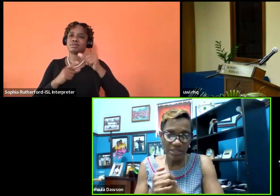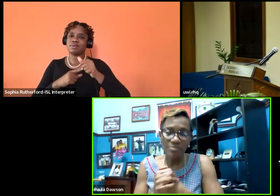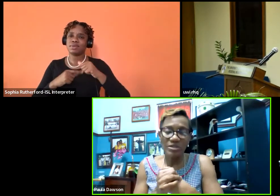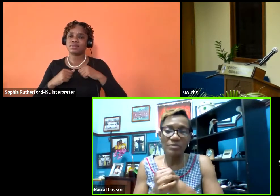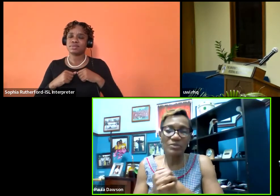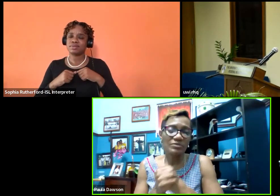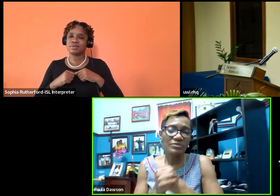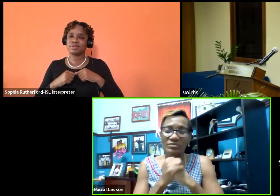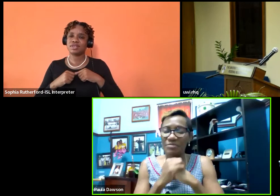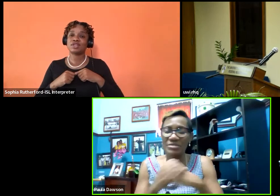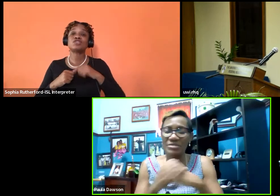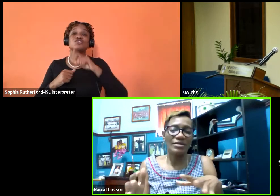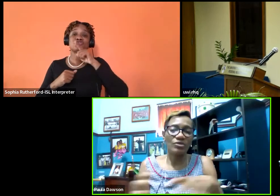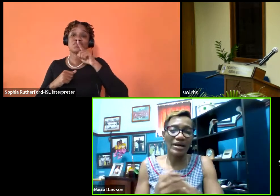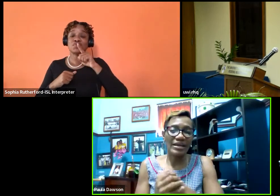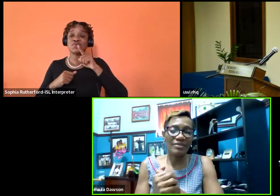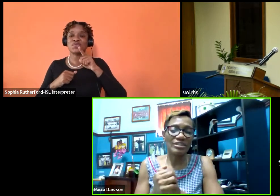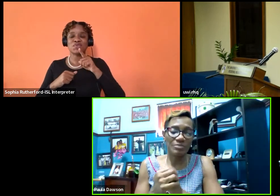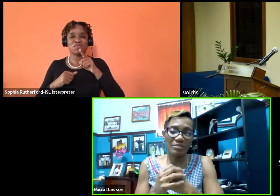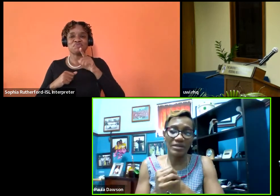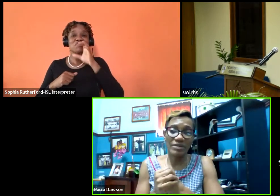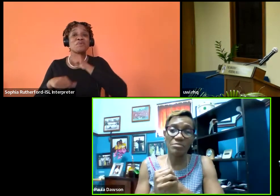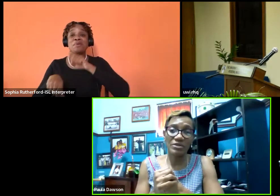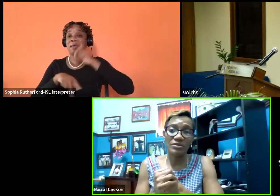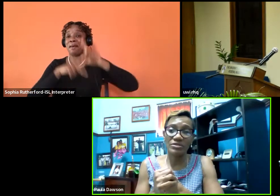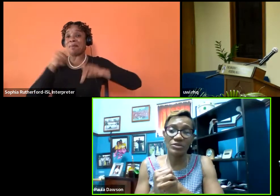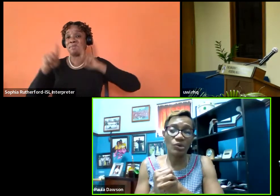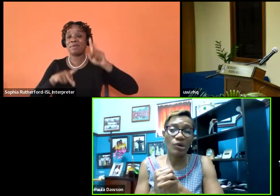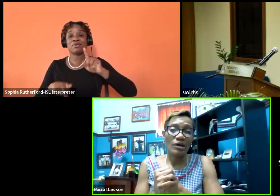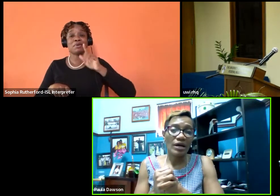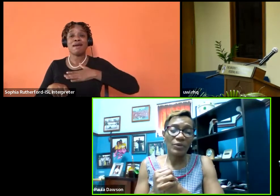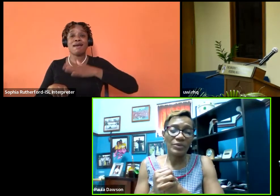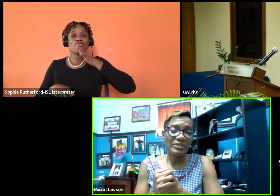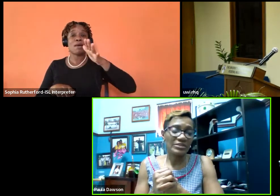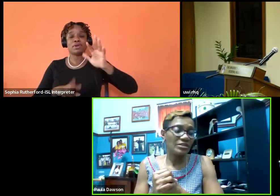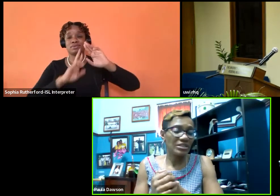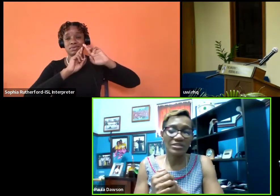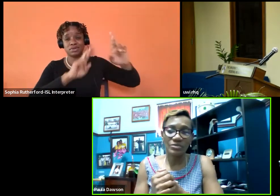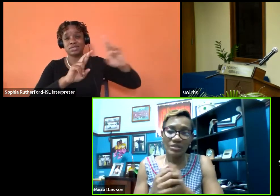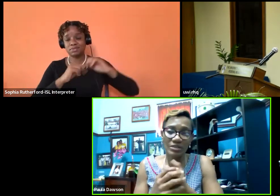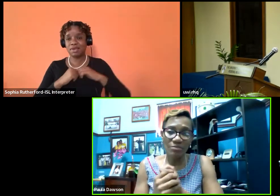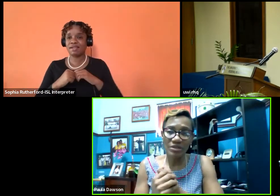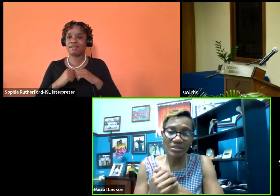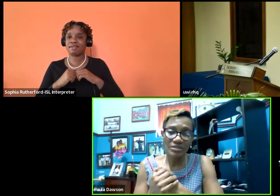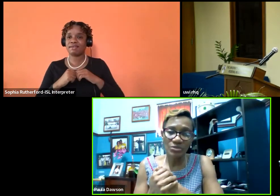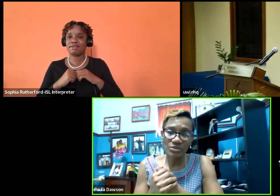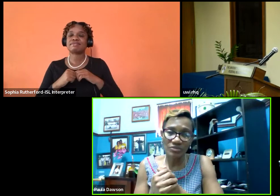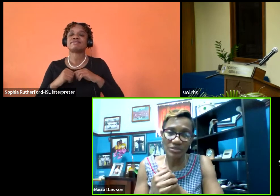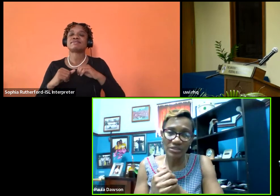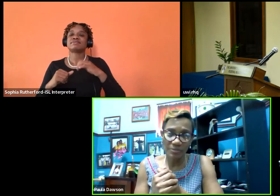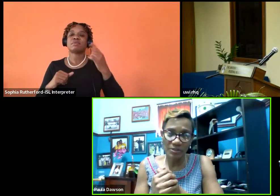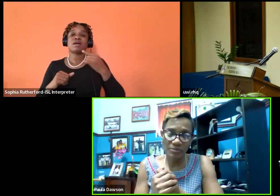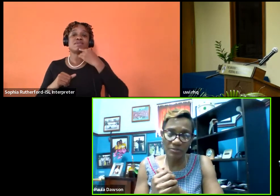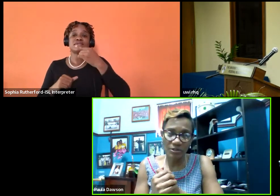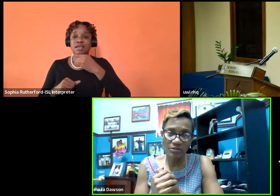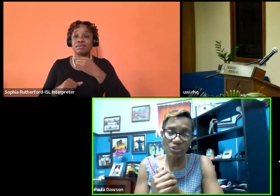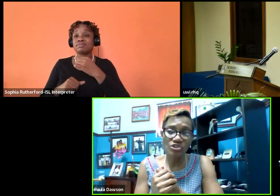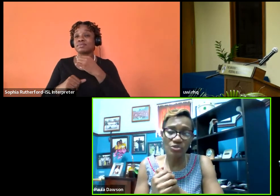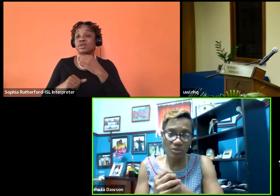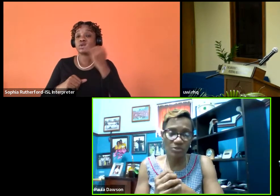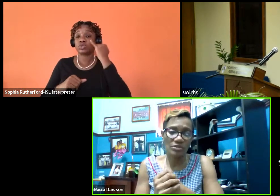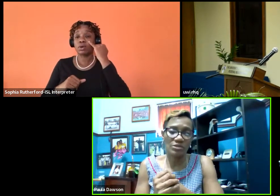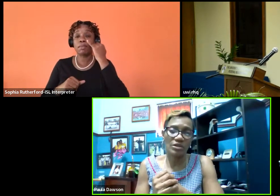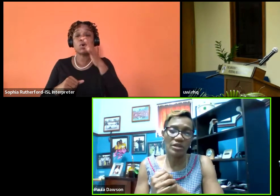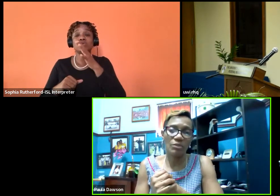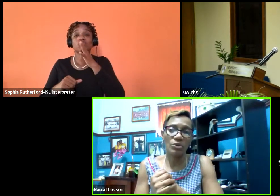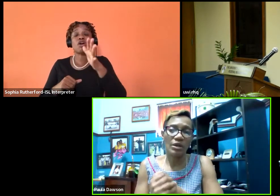yes, old-time people, I mean, I respect my grandparents, you know. I always tell patients, when your grandmother tell you soak your foot in Epsom salt, she